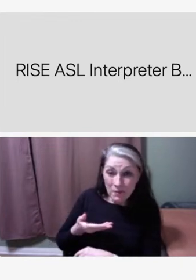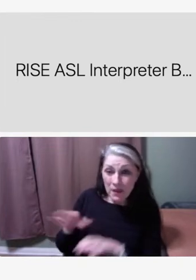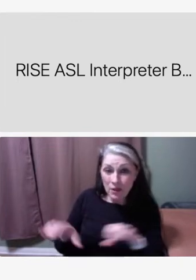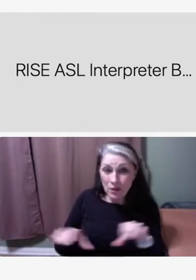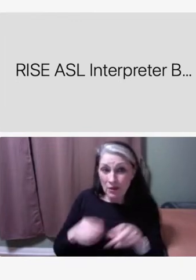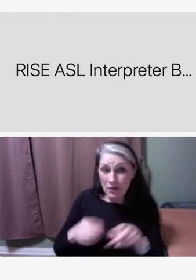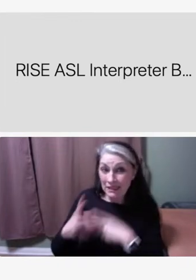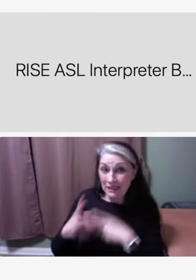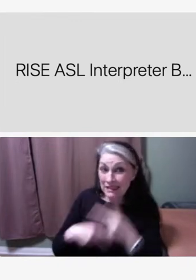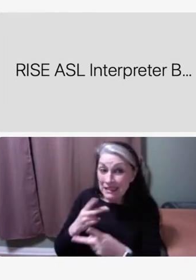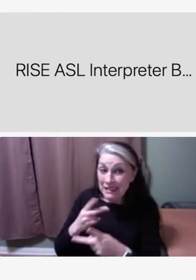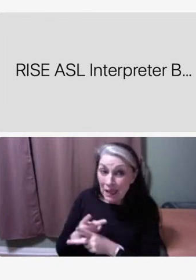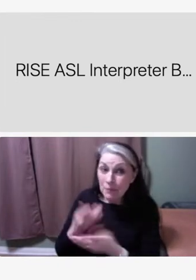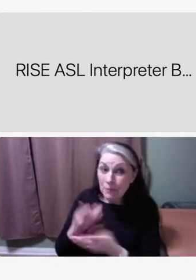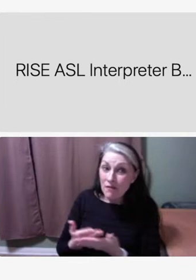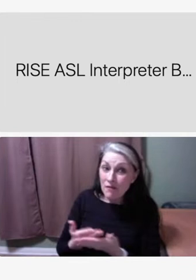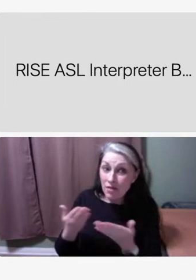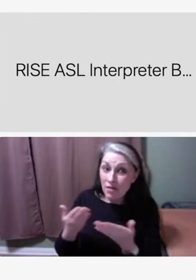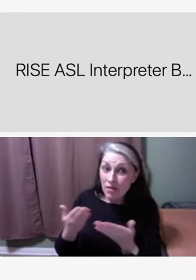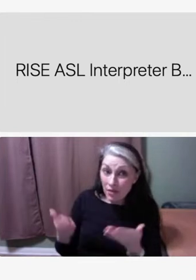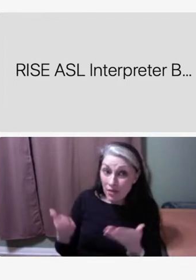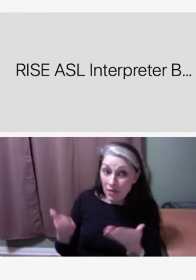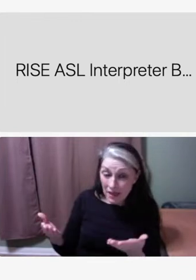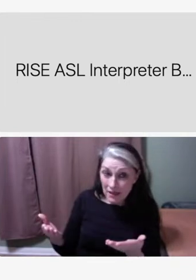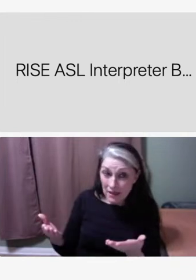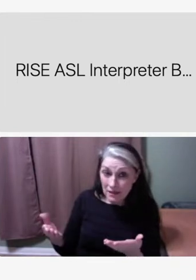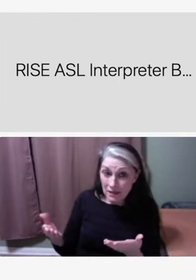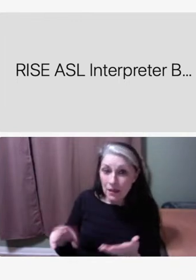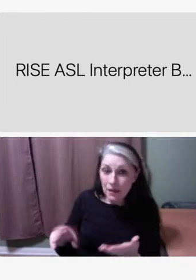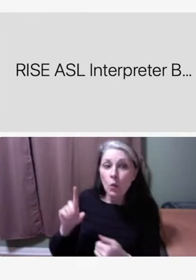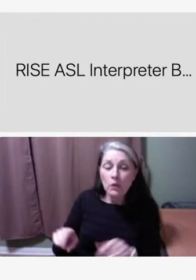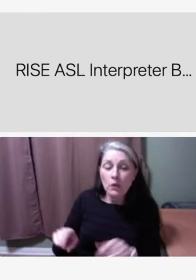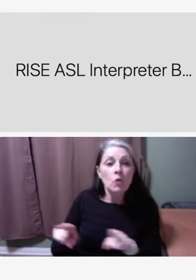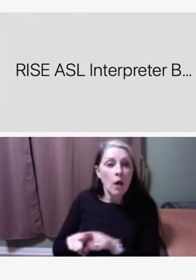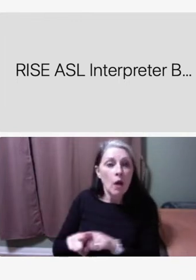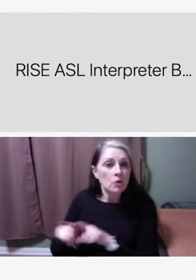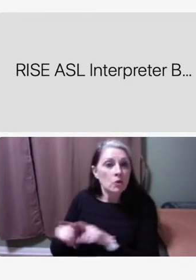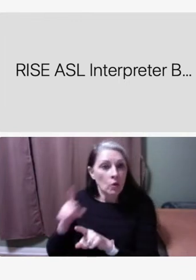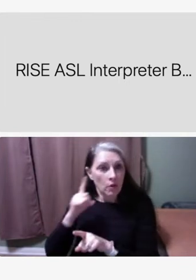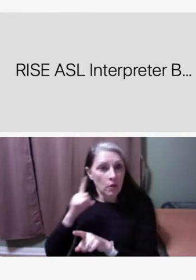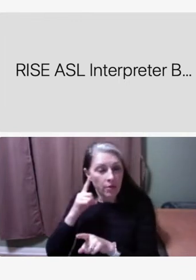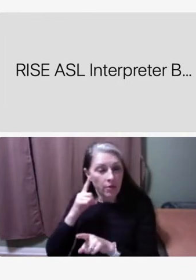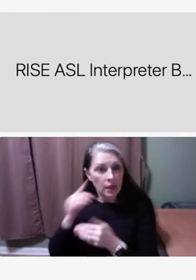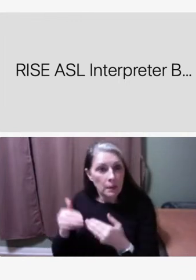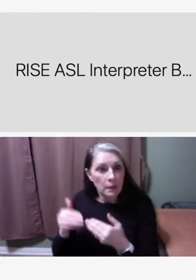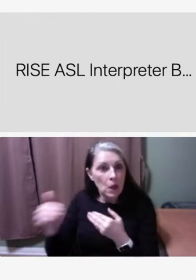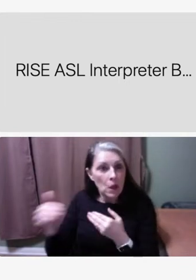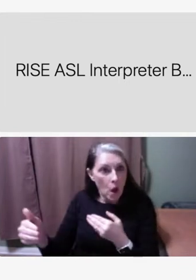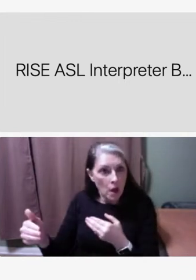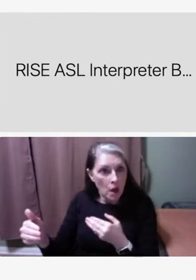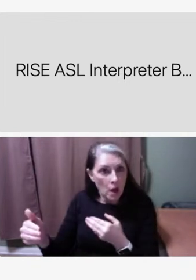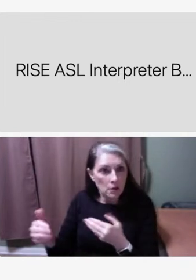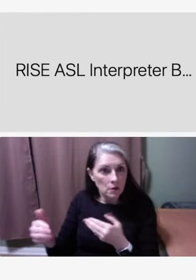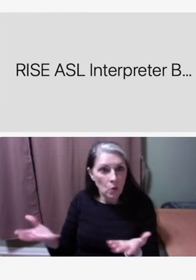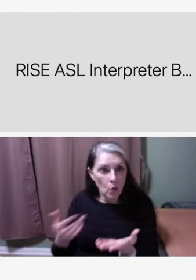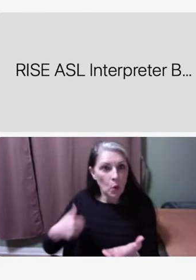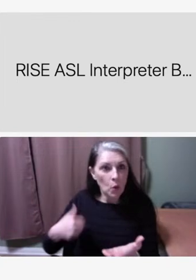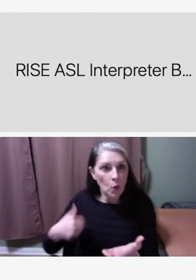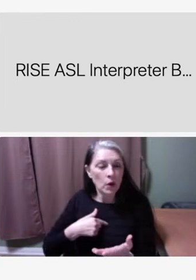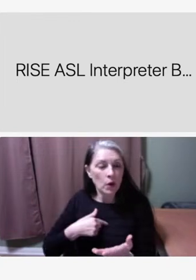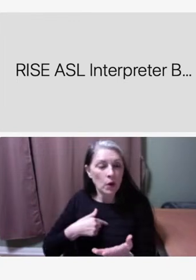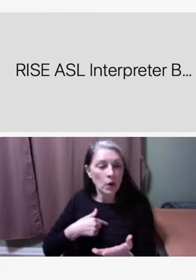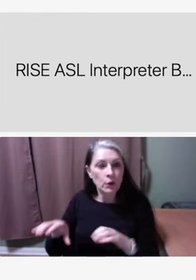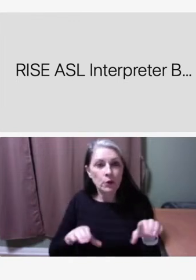things, we need to also think a little bit beyond what we're doing and to see how it's going to affect the